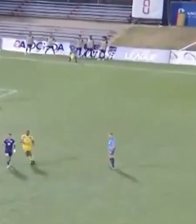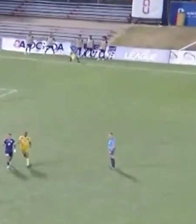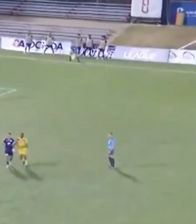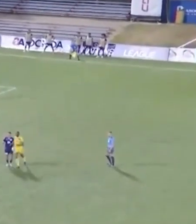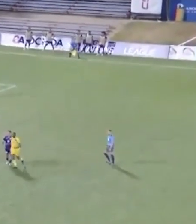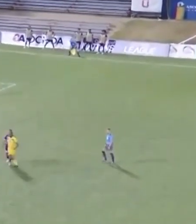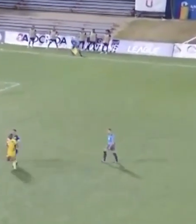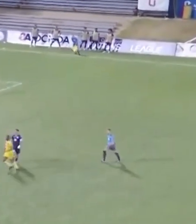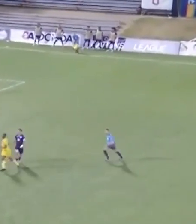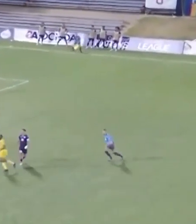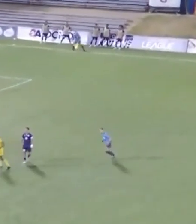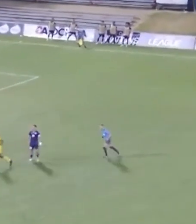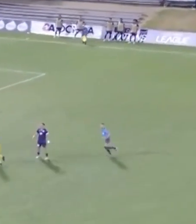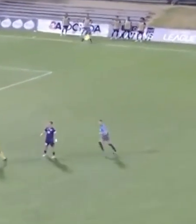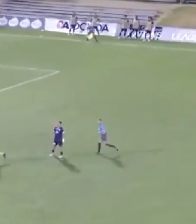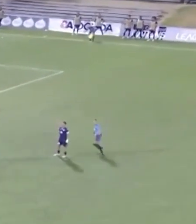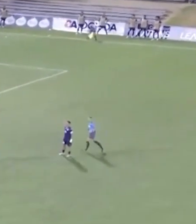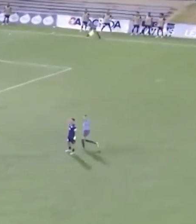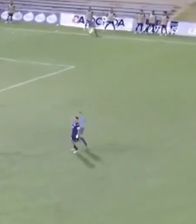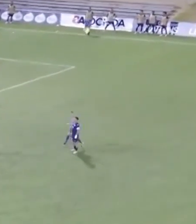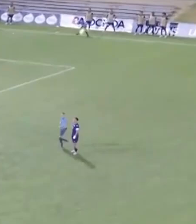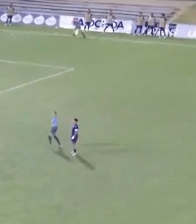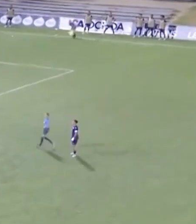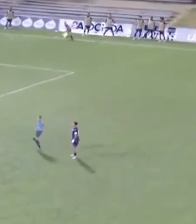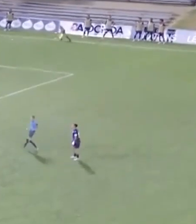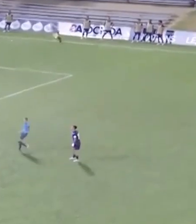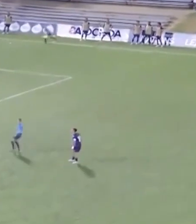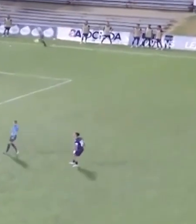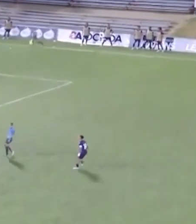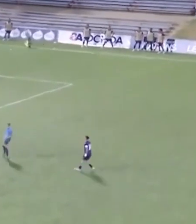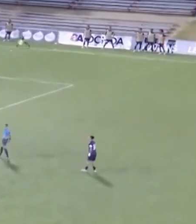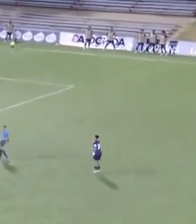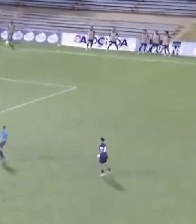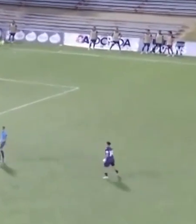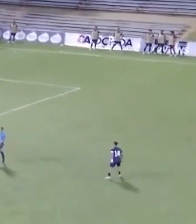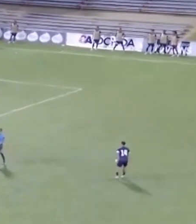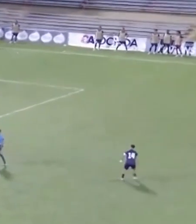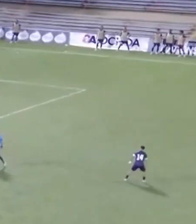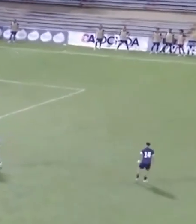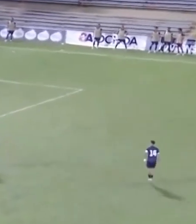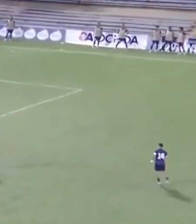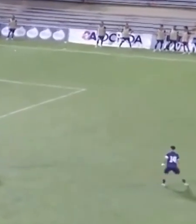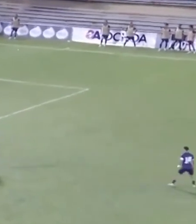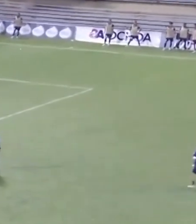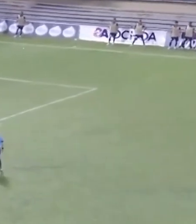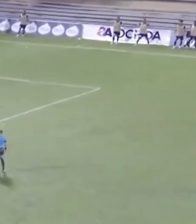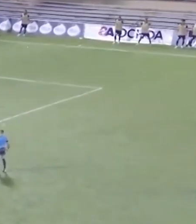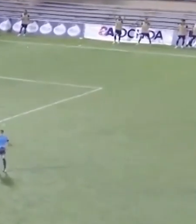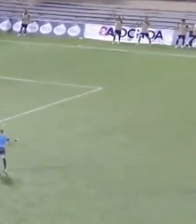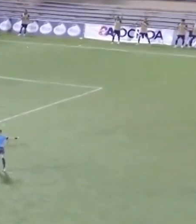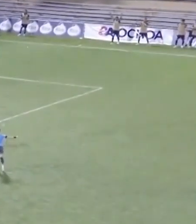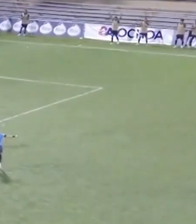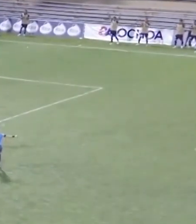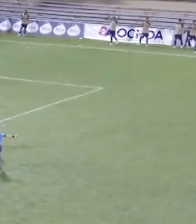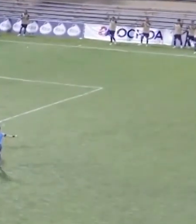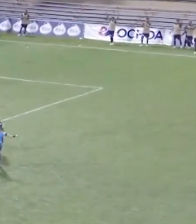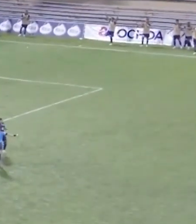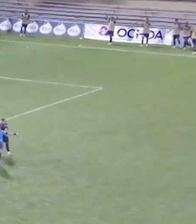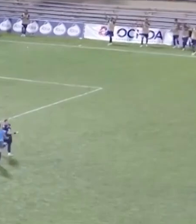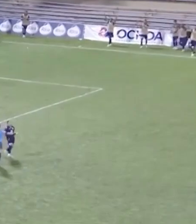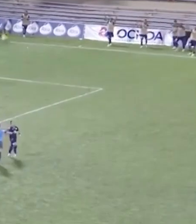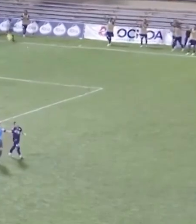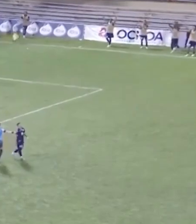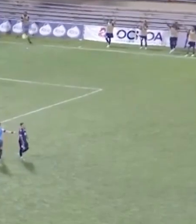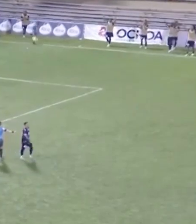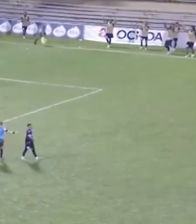Spreads towards Lopez. Vasquez picks up the pieces. Ball is sent in. Oh, it's bundled by the goalkeeper and it's gone